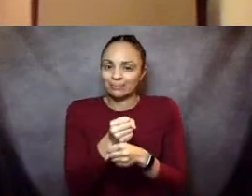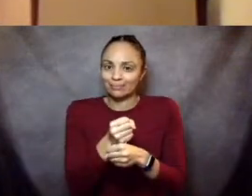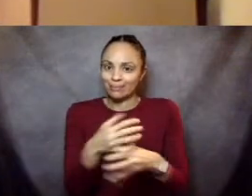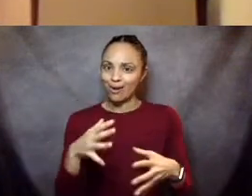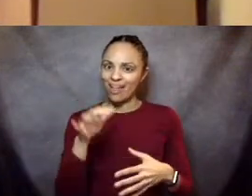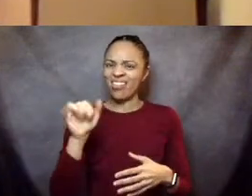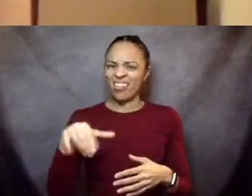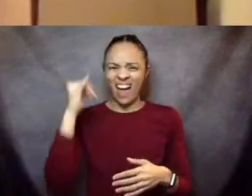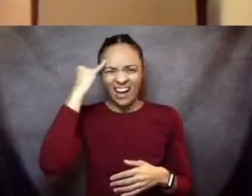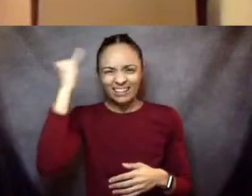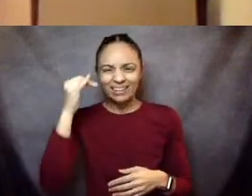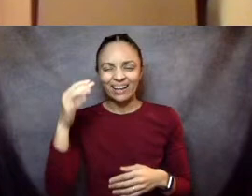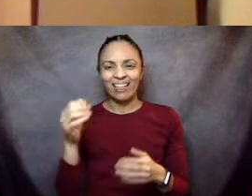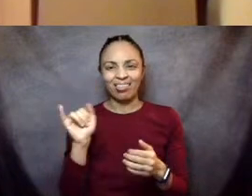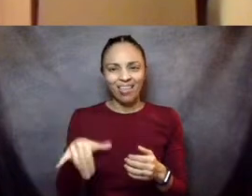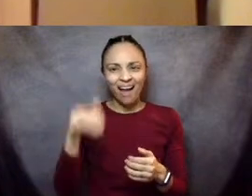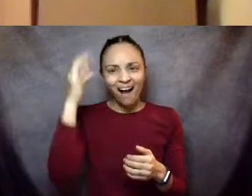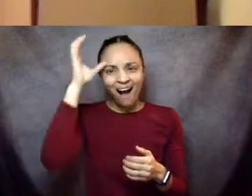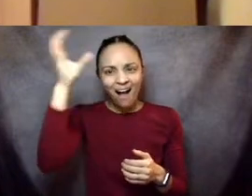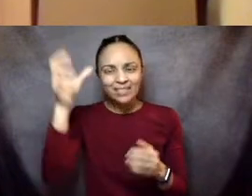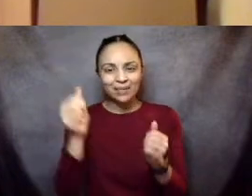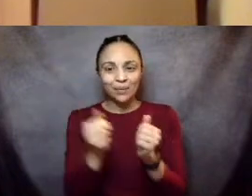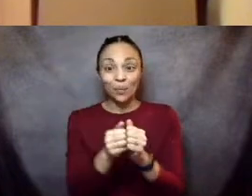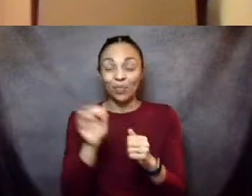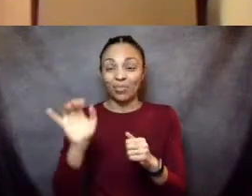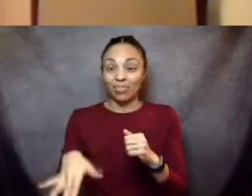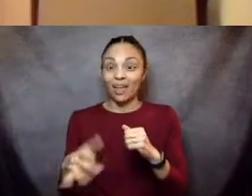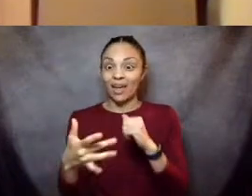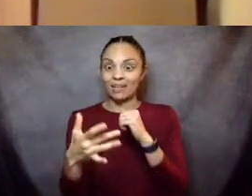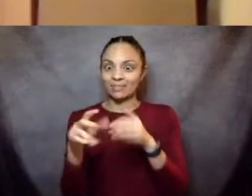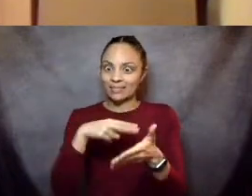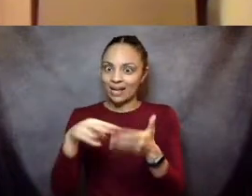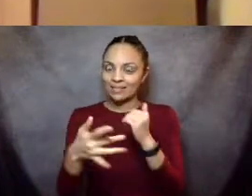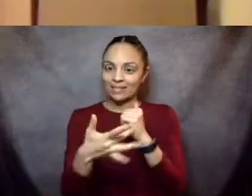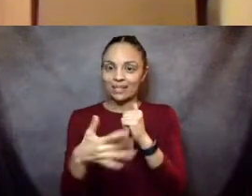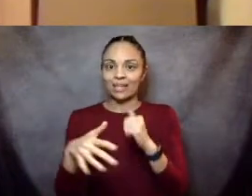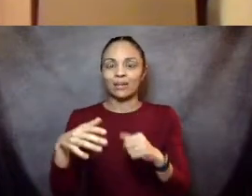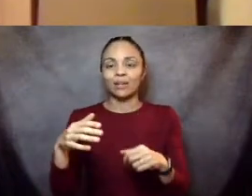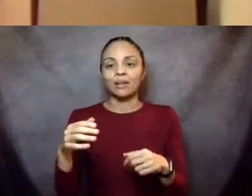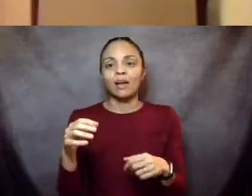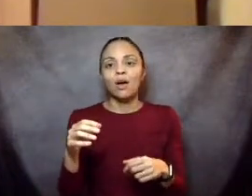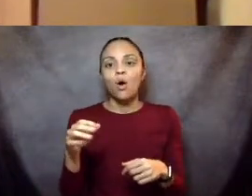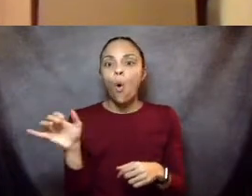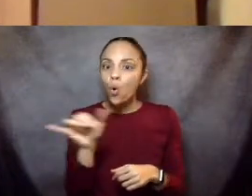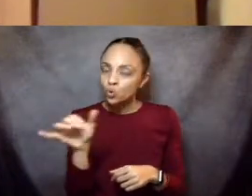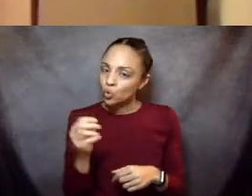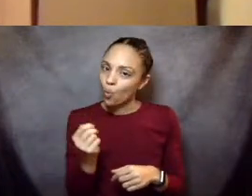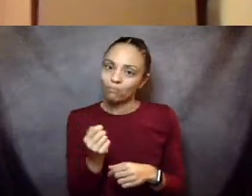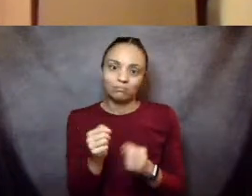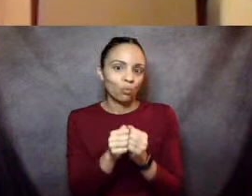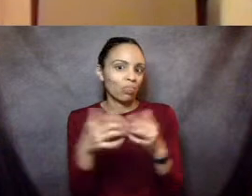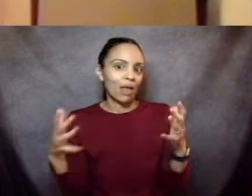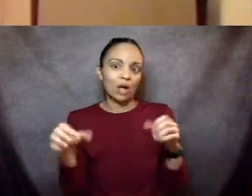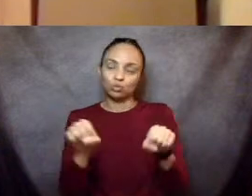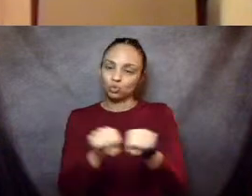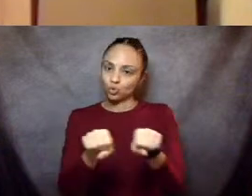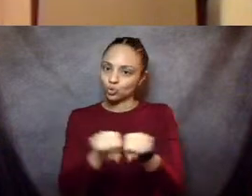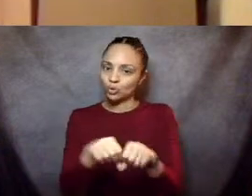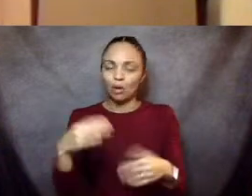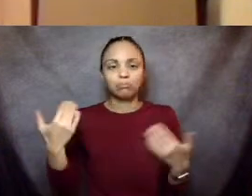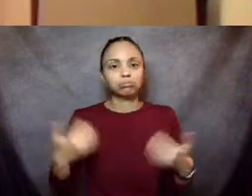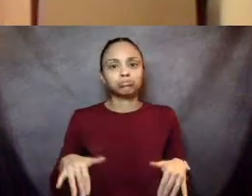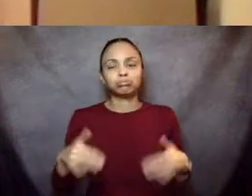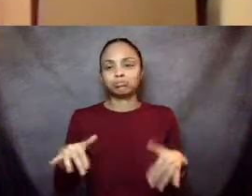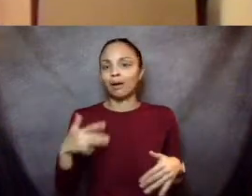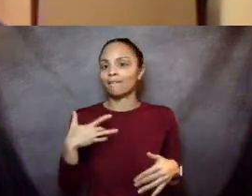I loved. But again, it was barefoot. And that was ideal for me. And when I was about,